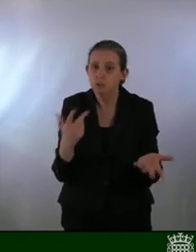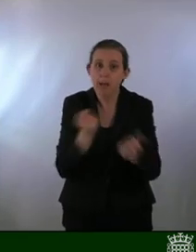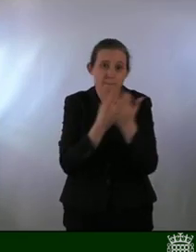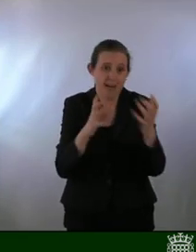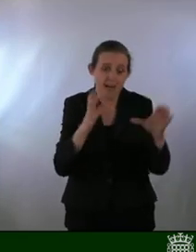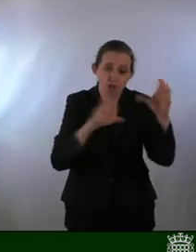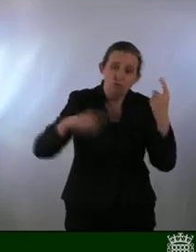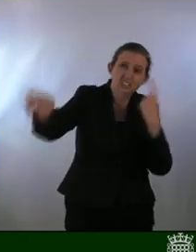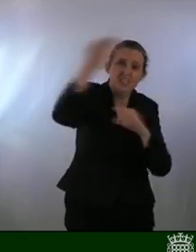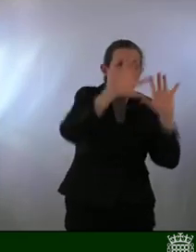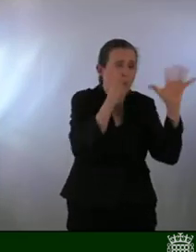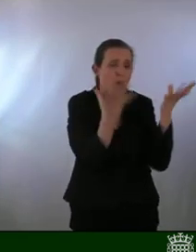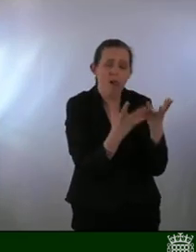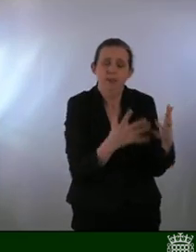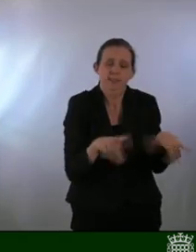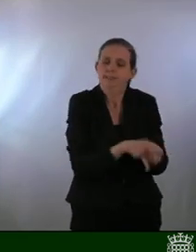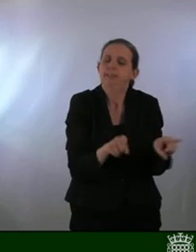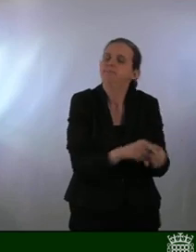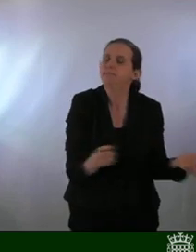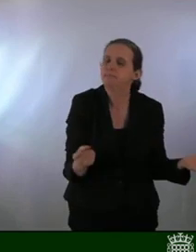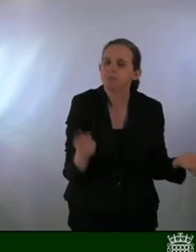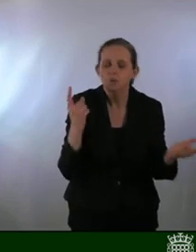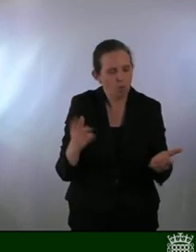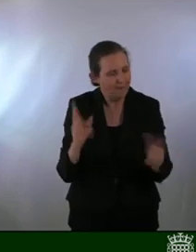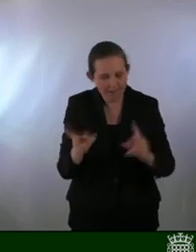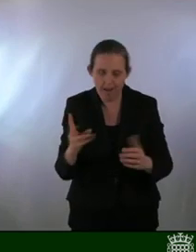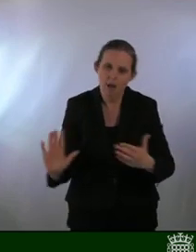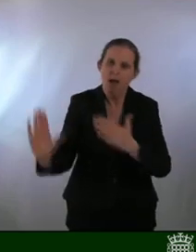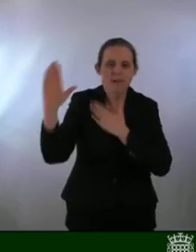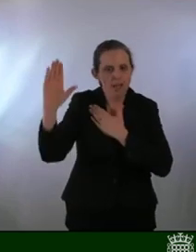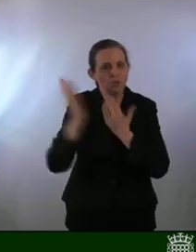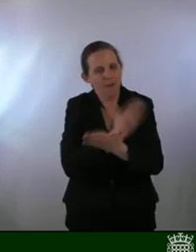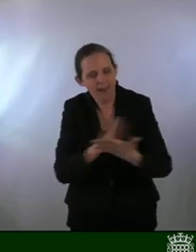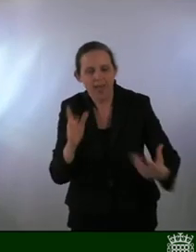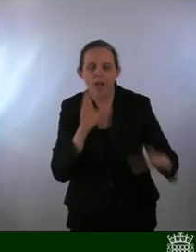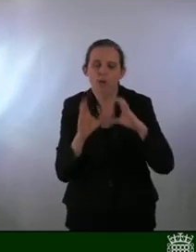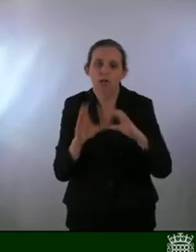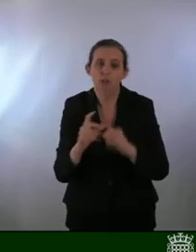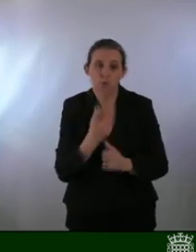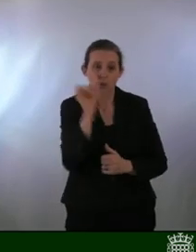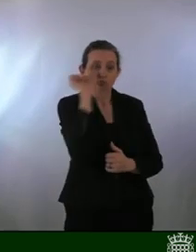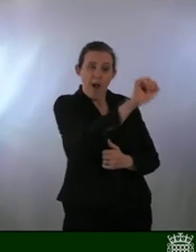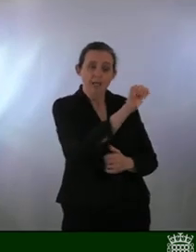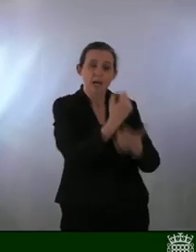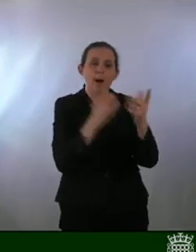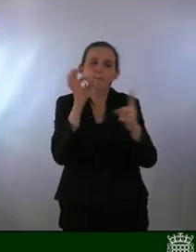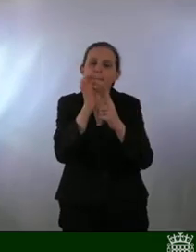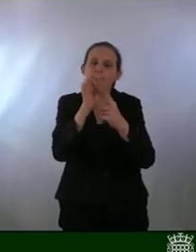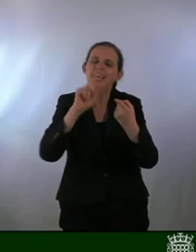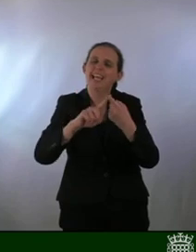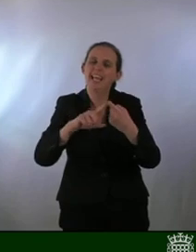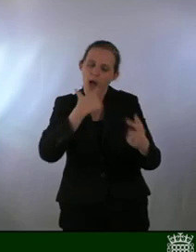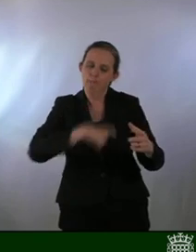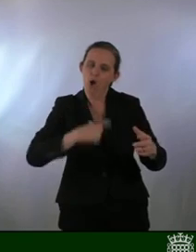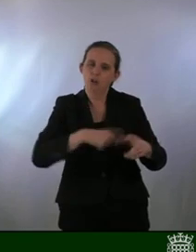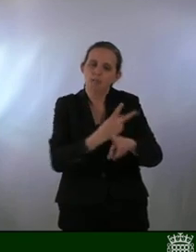countries around the world have now brought in. So I pledge once again to that transparency. She's completely right about PPE, and we need to